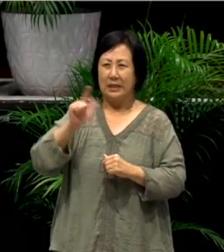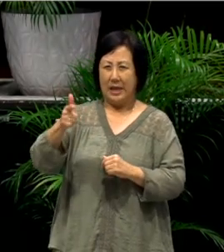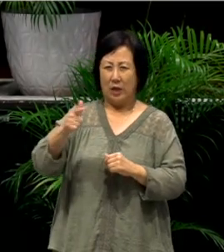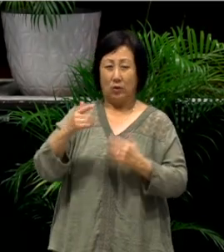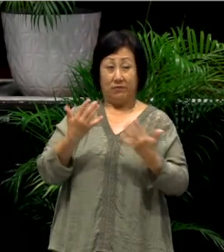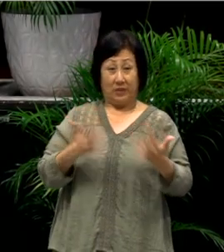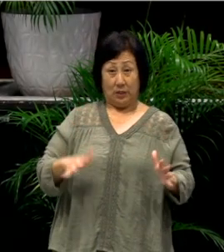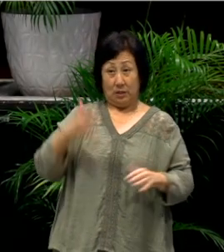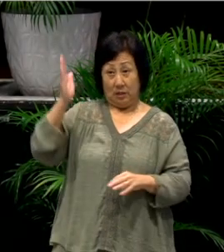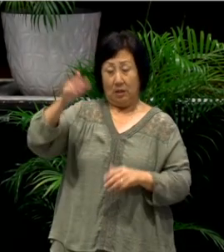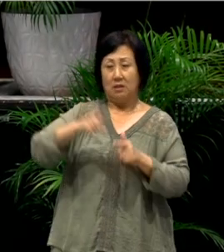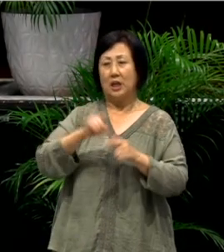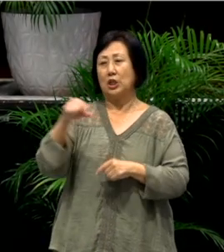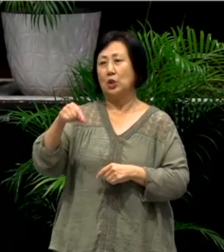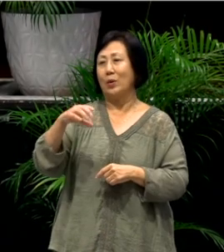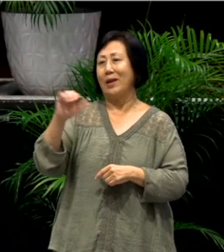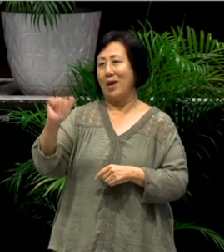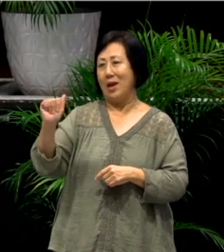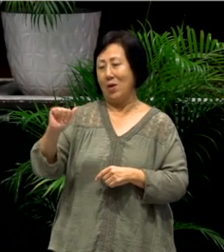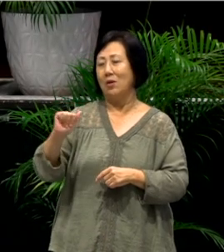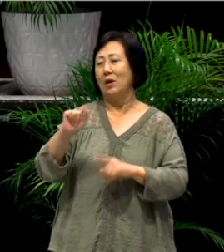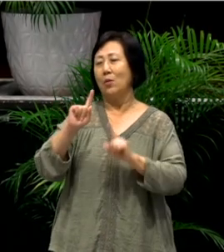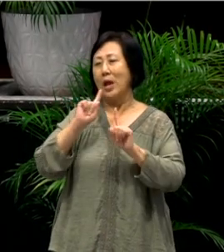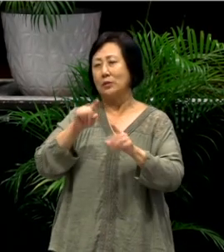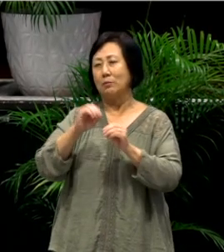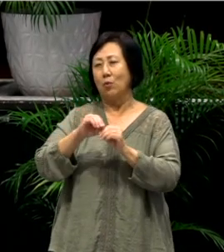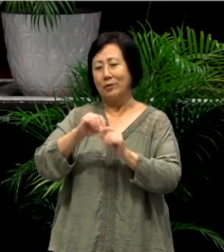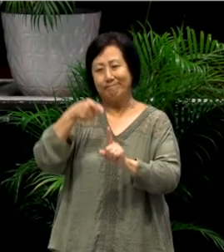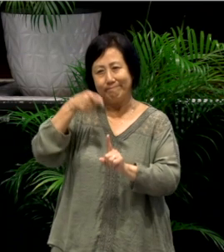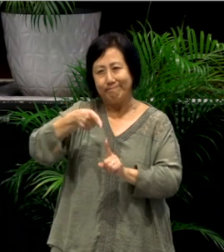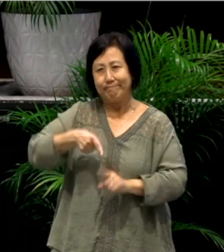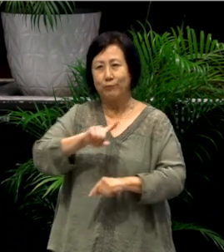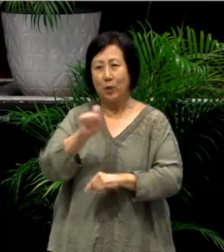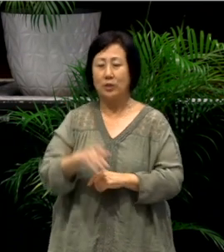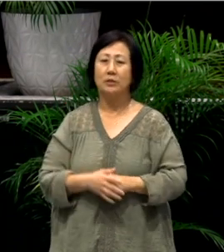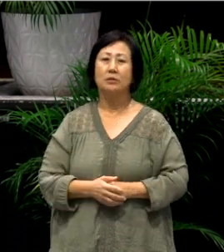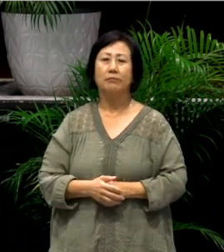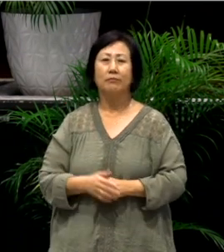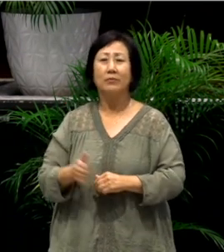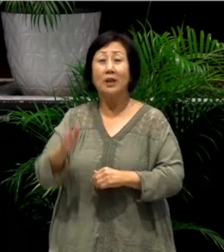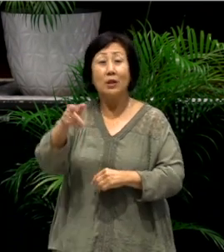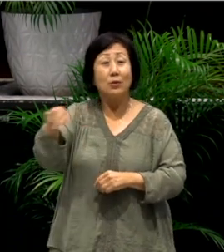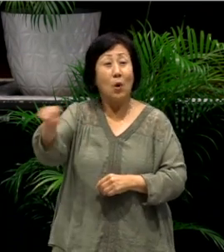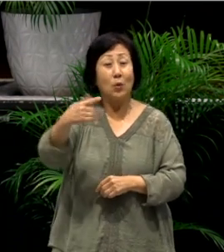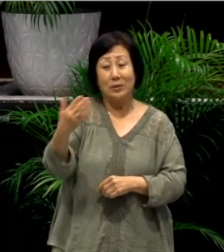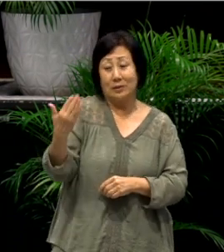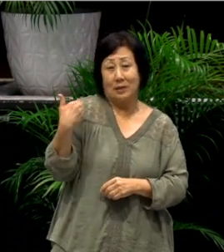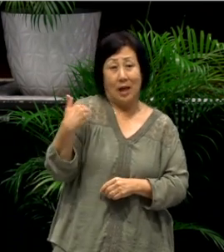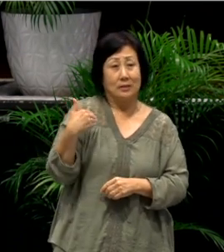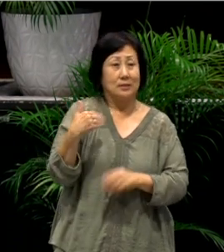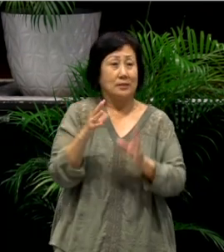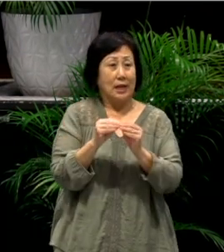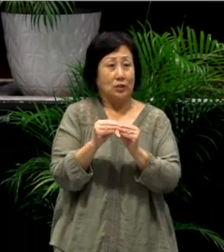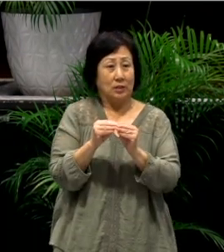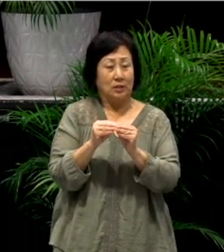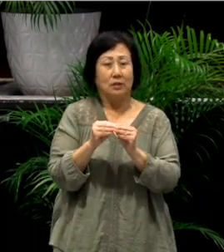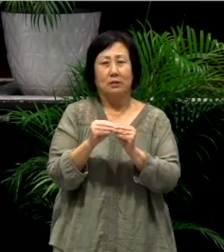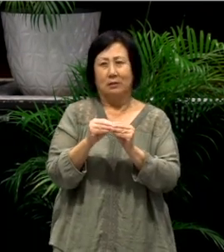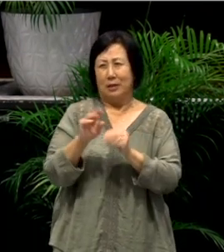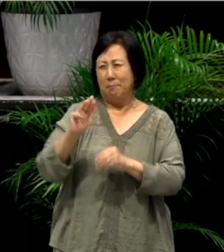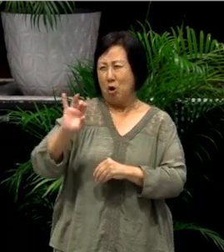here. So in terms of what's changed, those of you who attended the last session